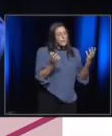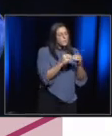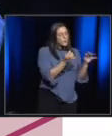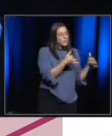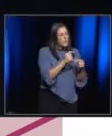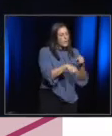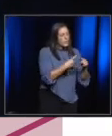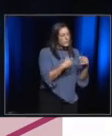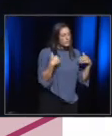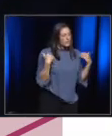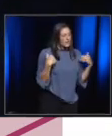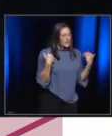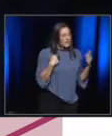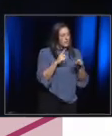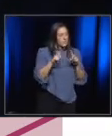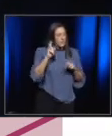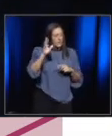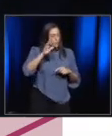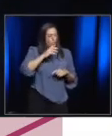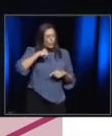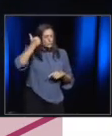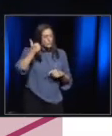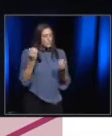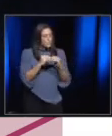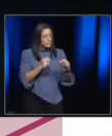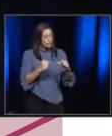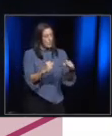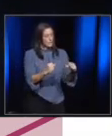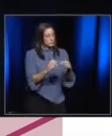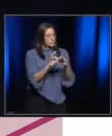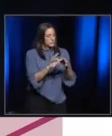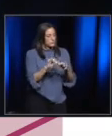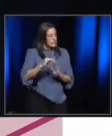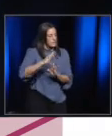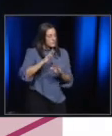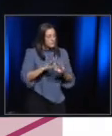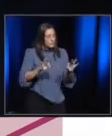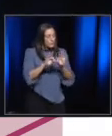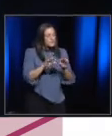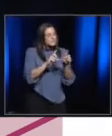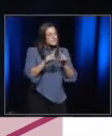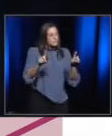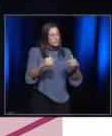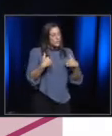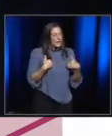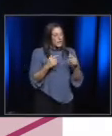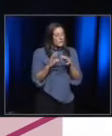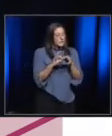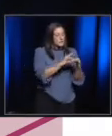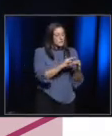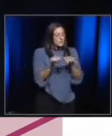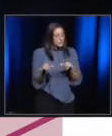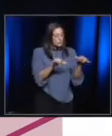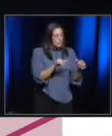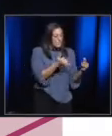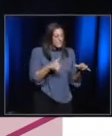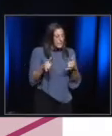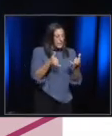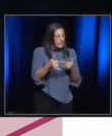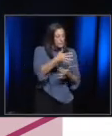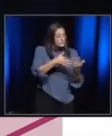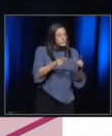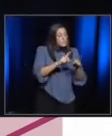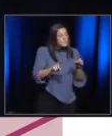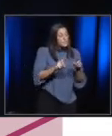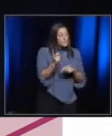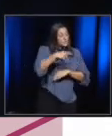their dominance relationships become more important, and it's more difficult to have symmetrical play interactions. But the dolphins are engaged in team